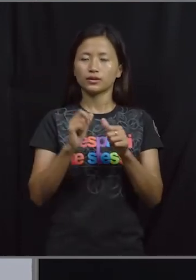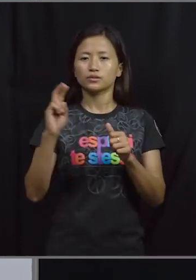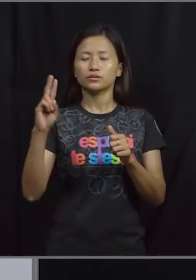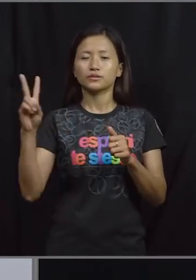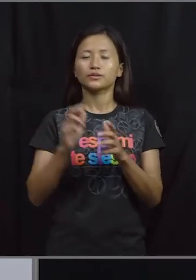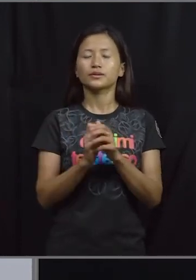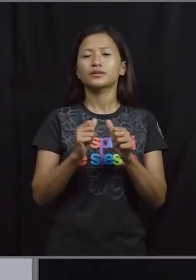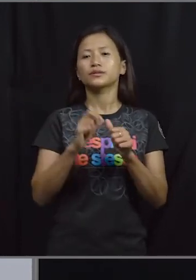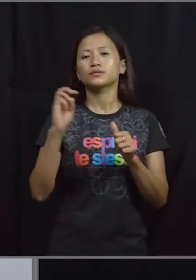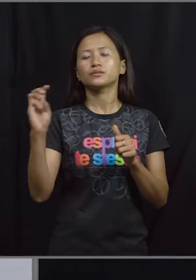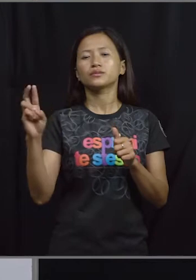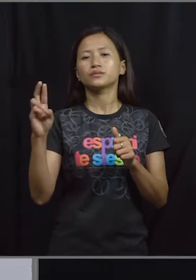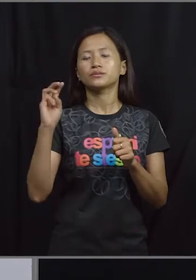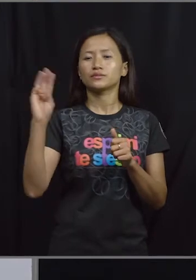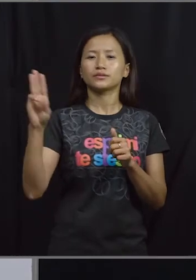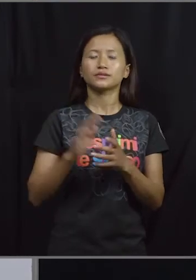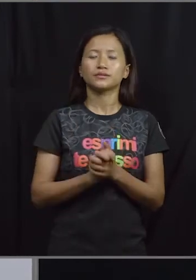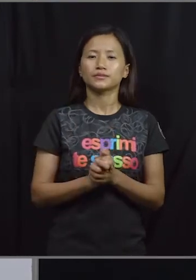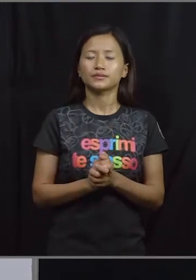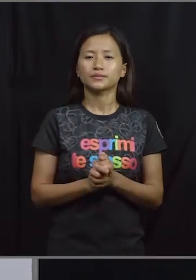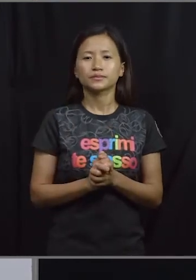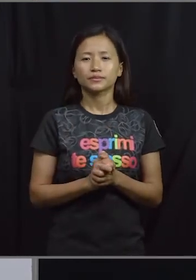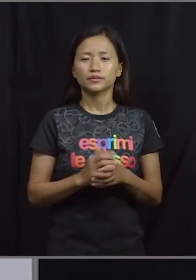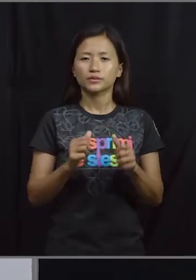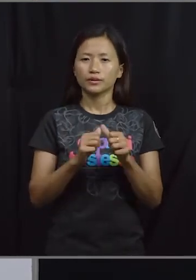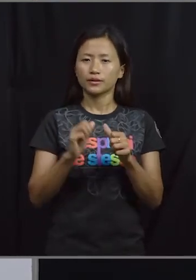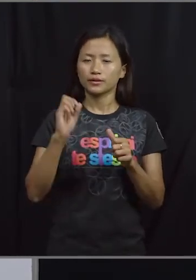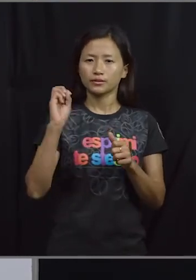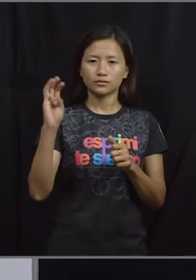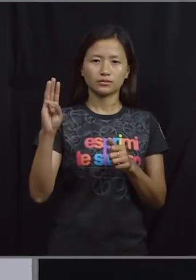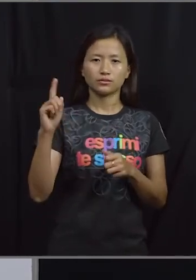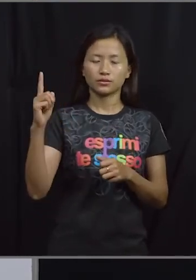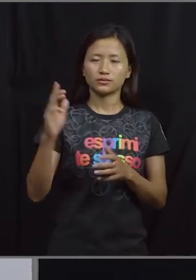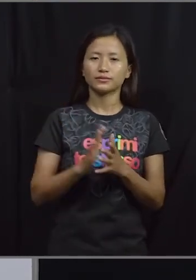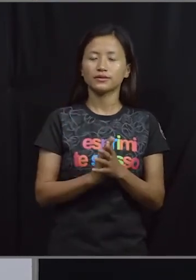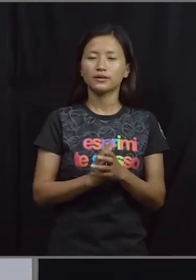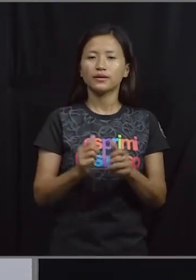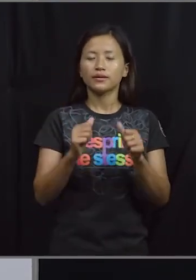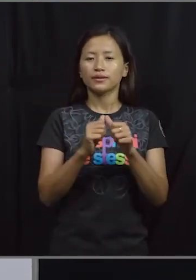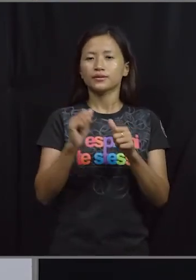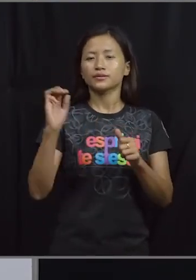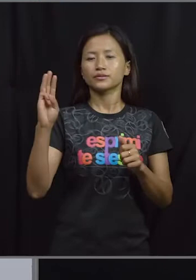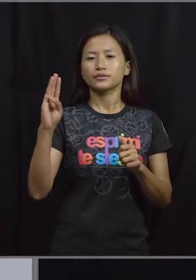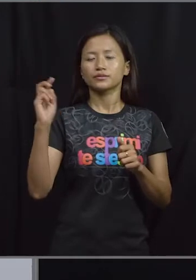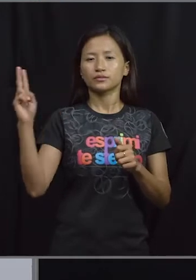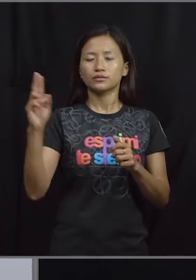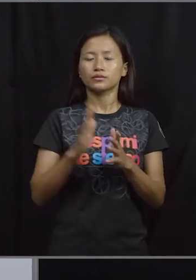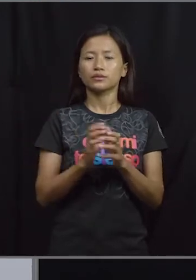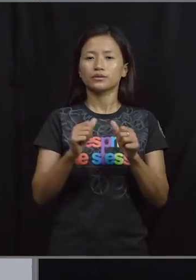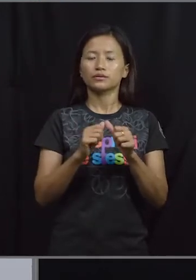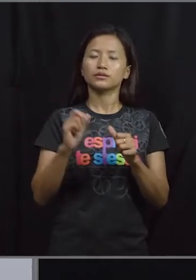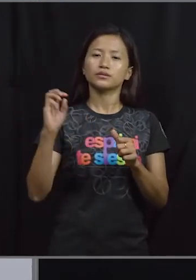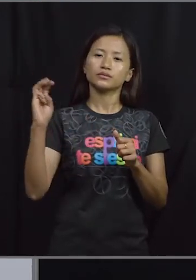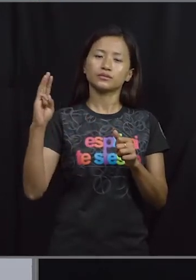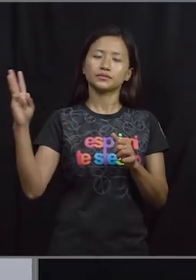A22, then A23, then A31, A32, then A